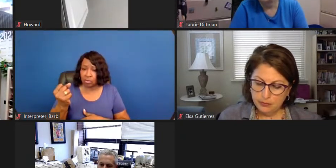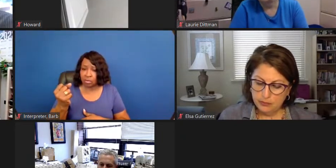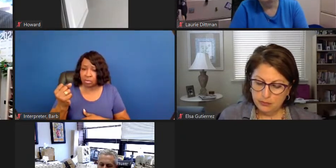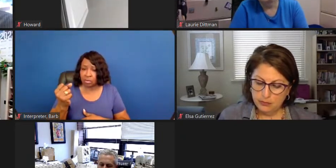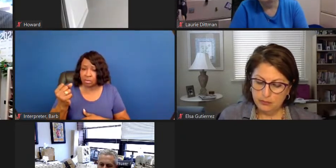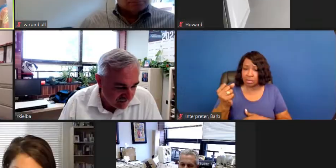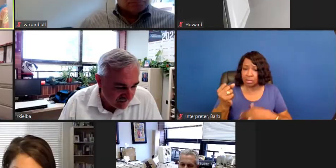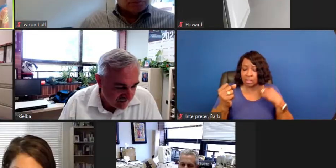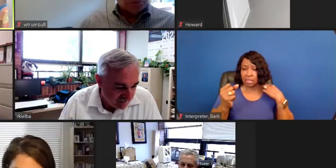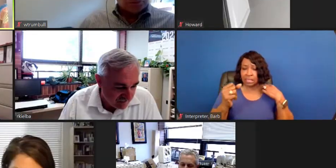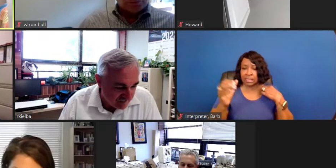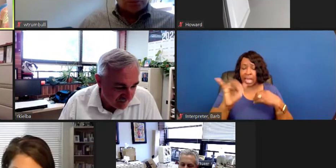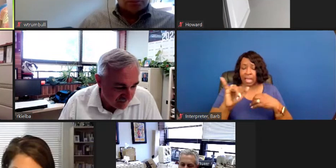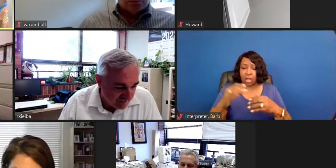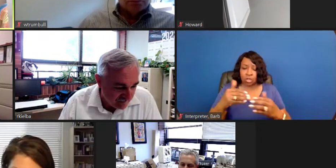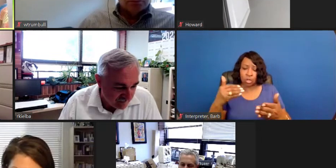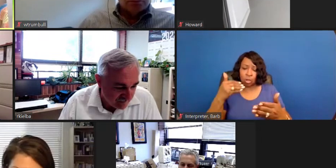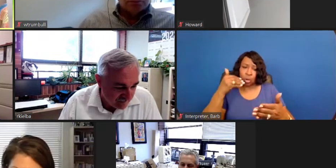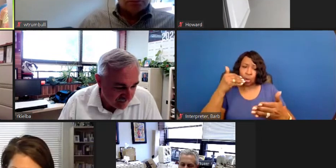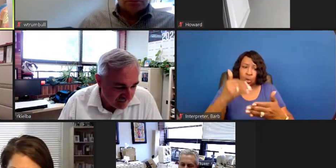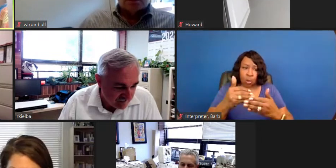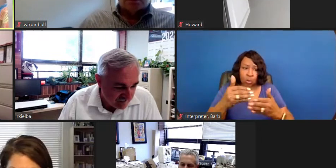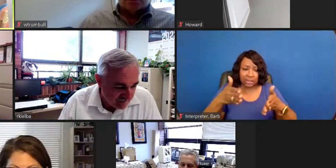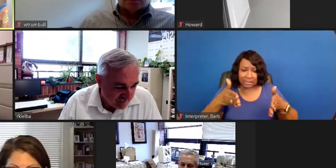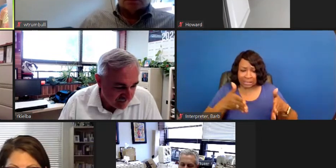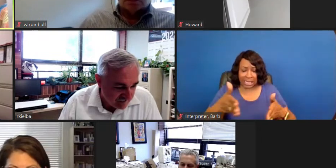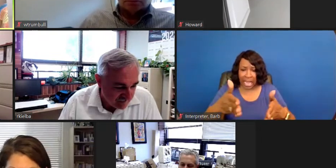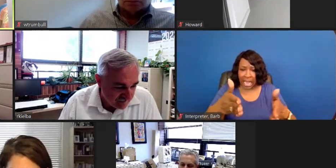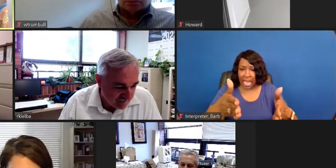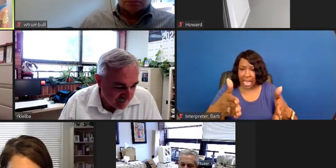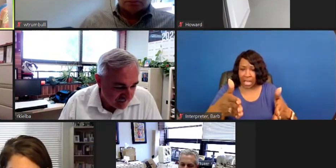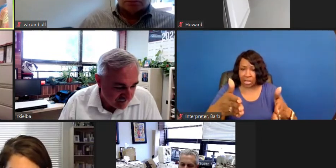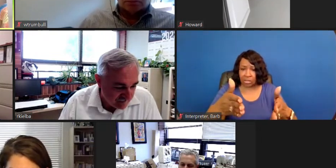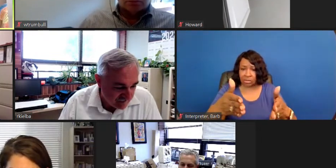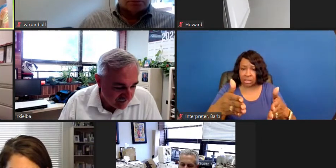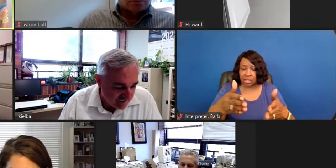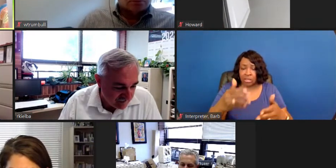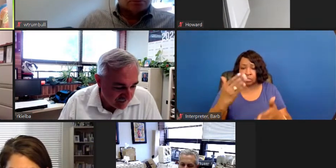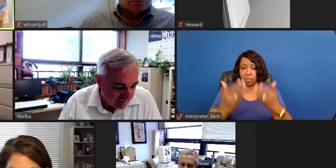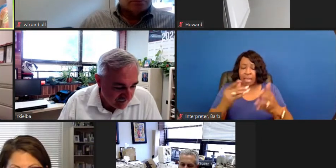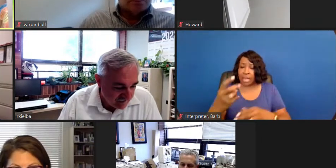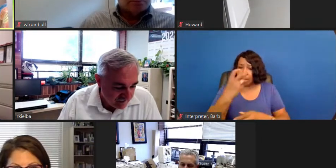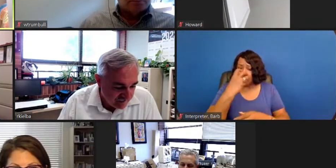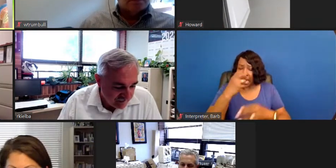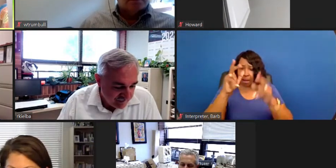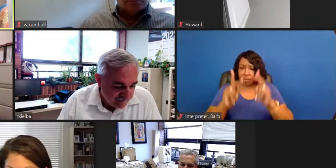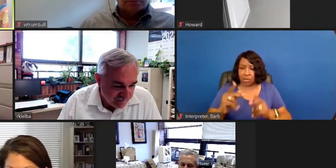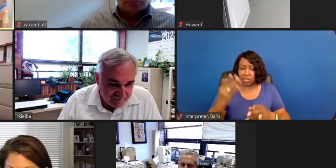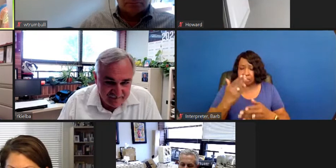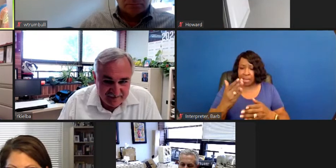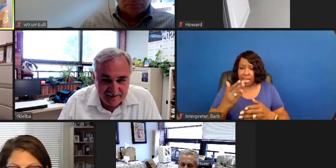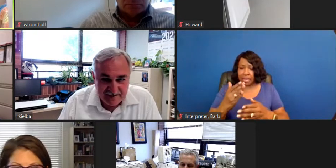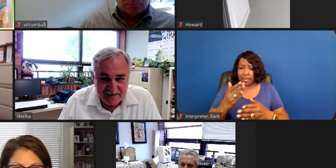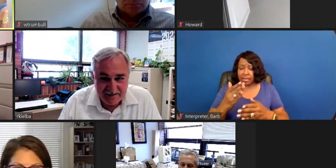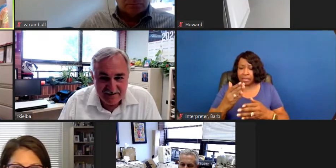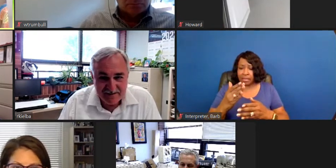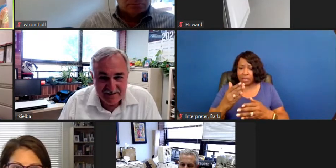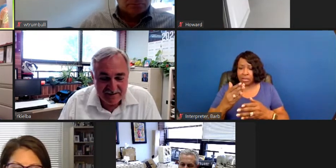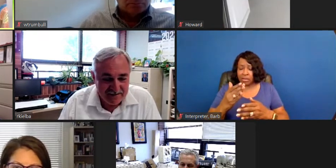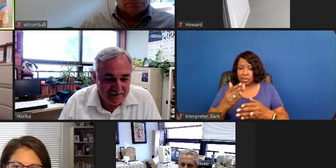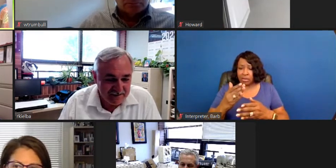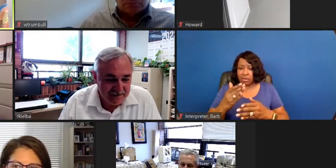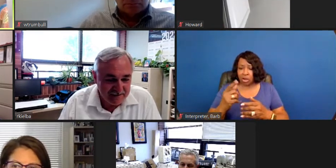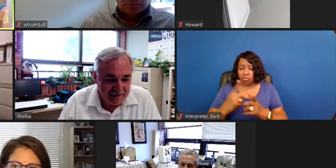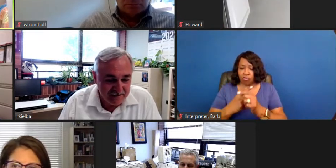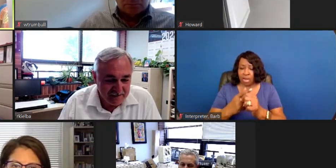the aisle so that, you know, I as a blind person might run into this thing if it was pulled down, or are they like